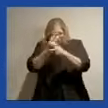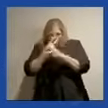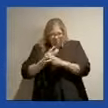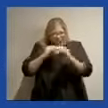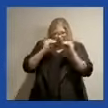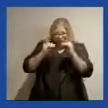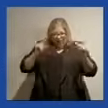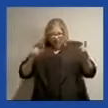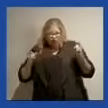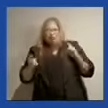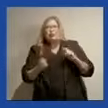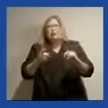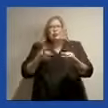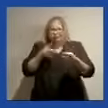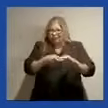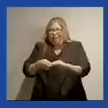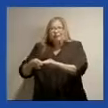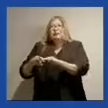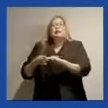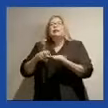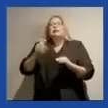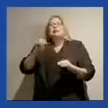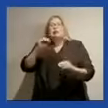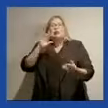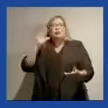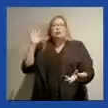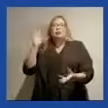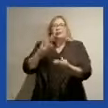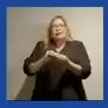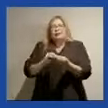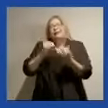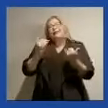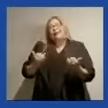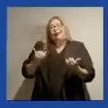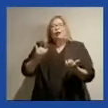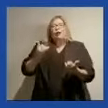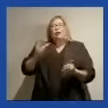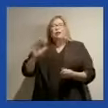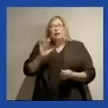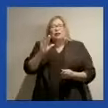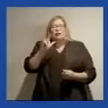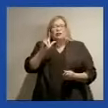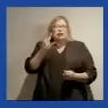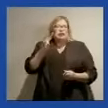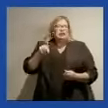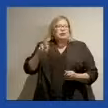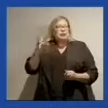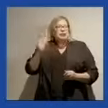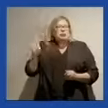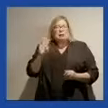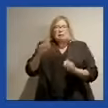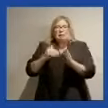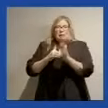We have an increased challenge of $7 billion, and it nets out to what we have to solve for today.